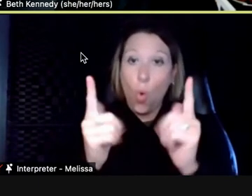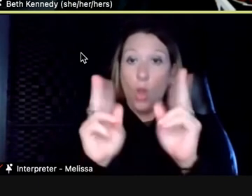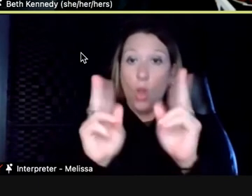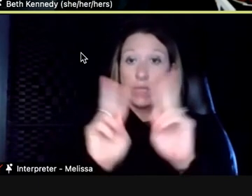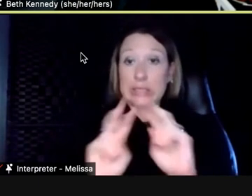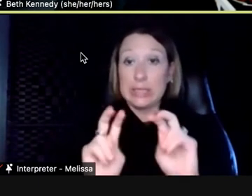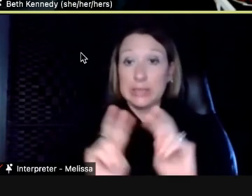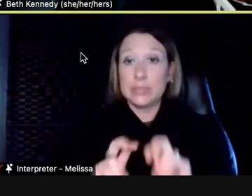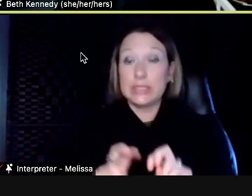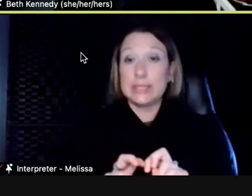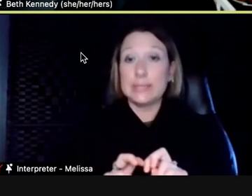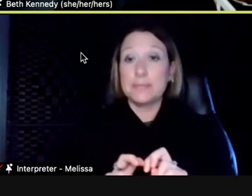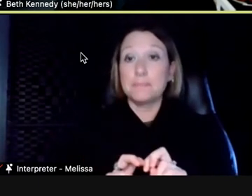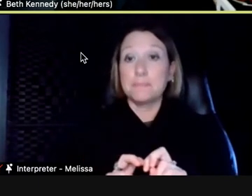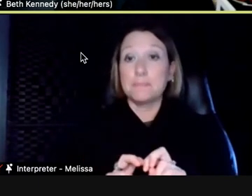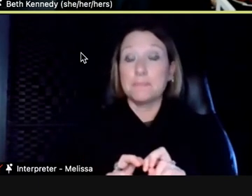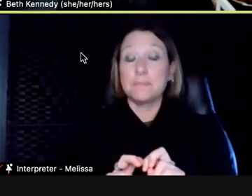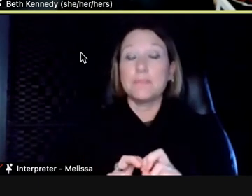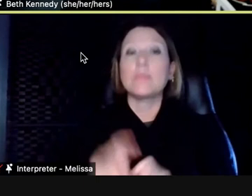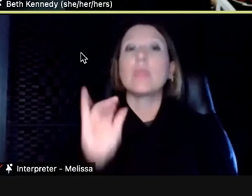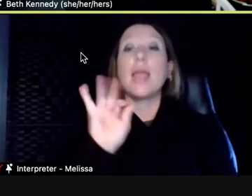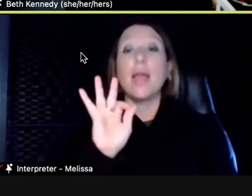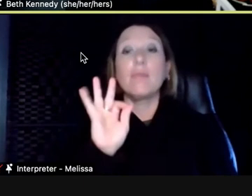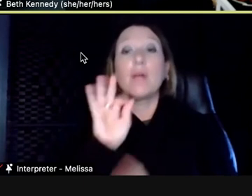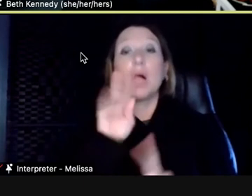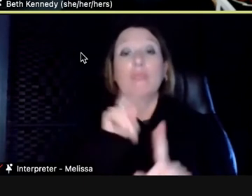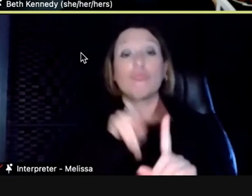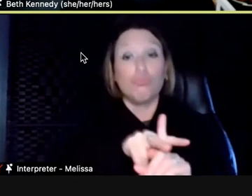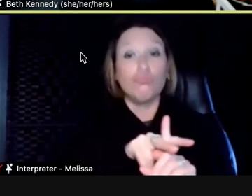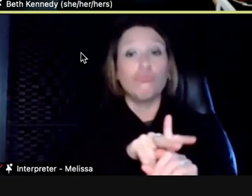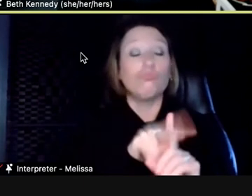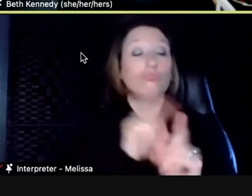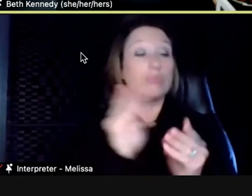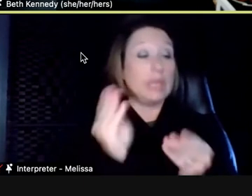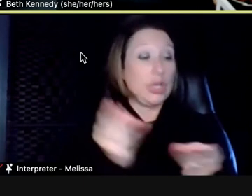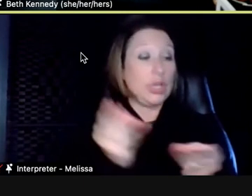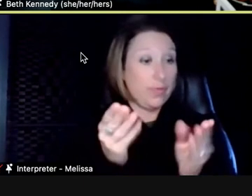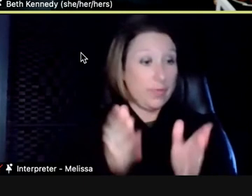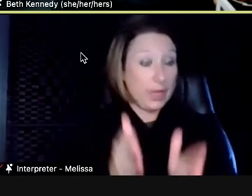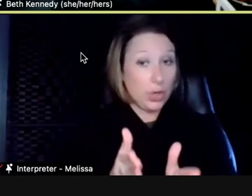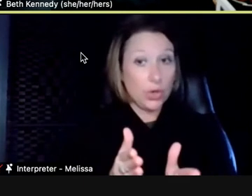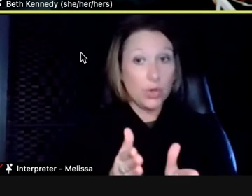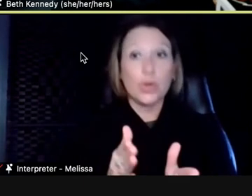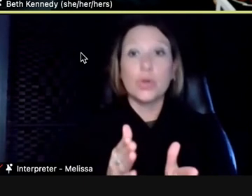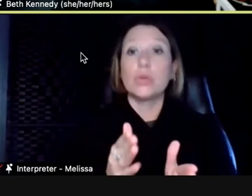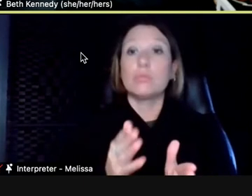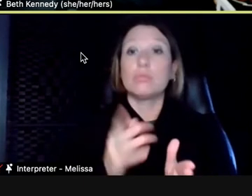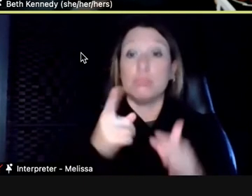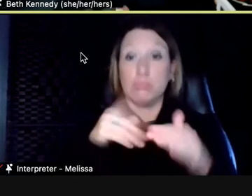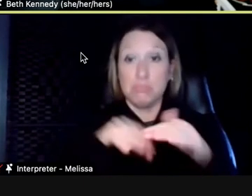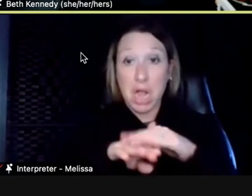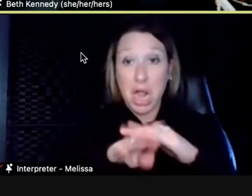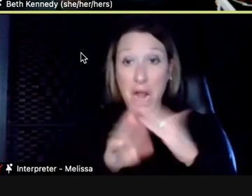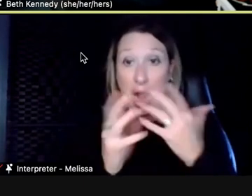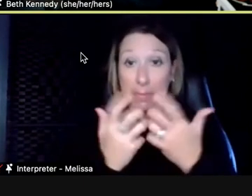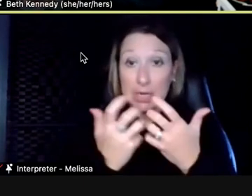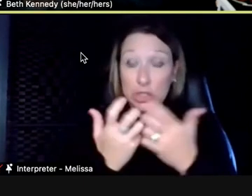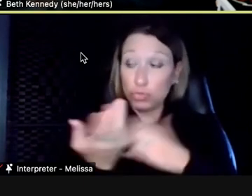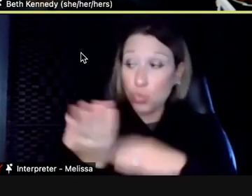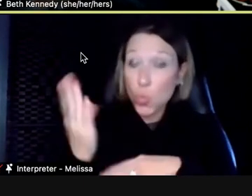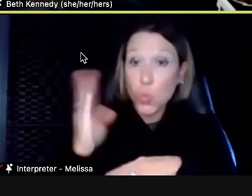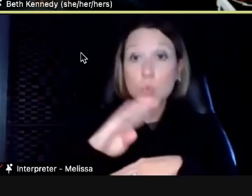you're going to have an intervener for a student and you're going to have them providing accommodations all day long, and then maybe the